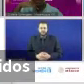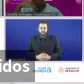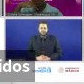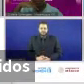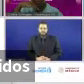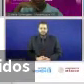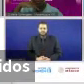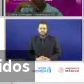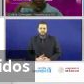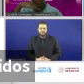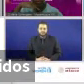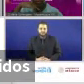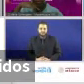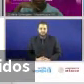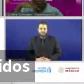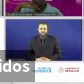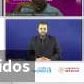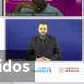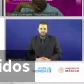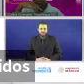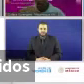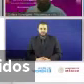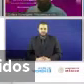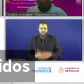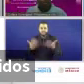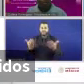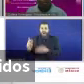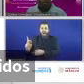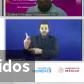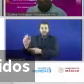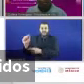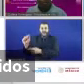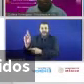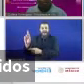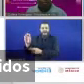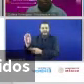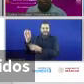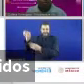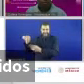Well, I think you need to grab more basically, because